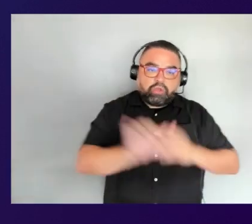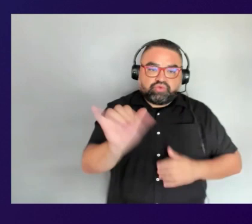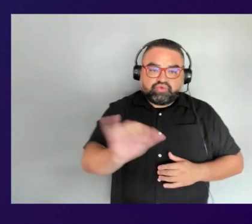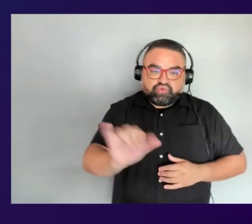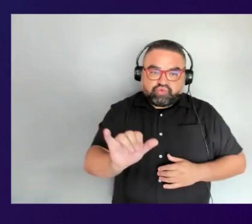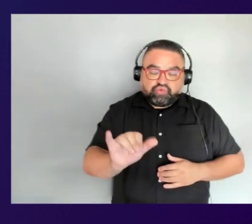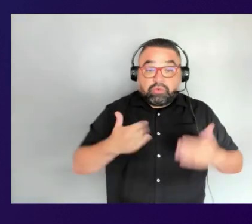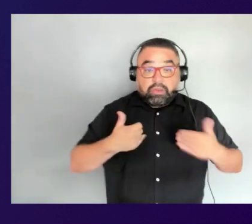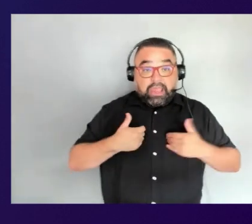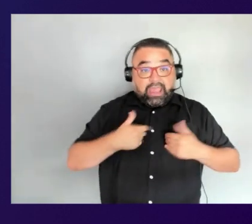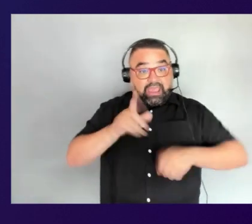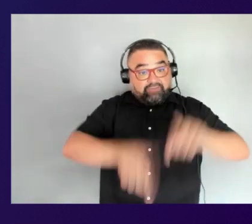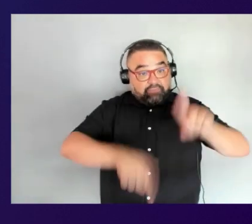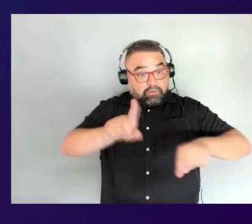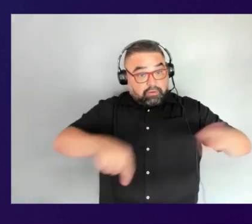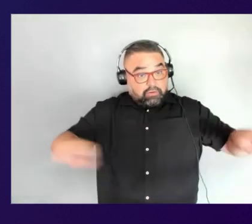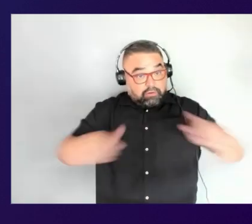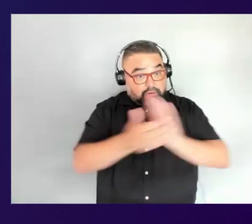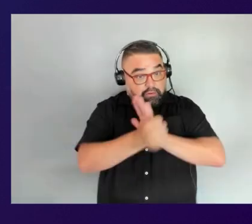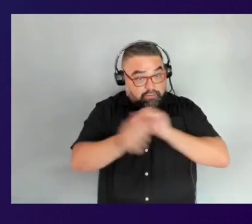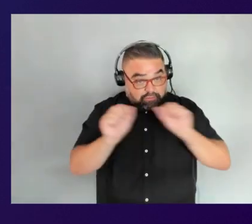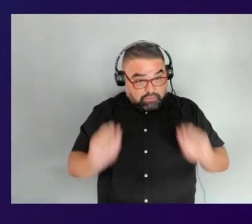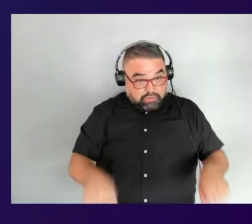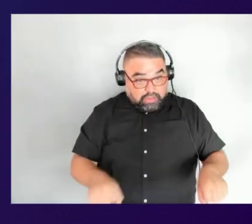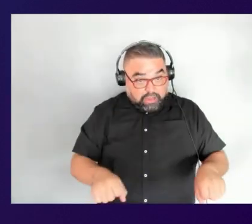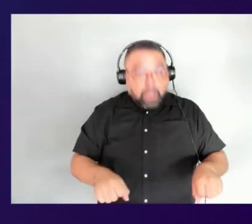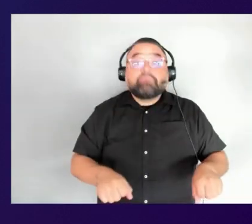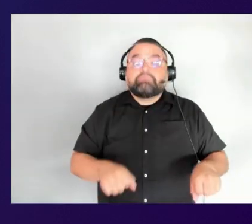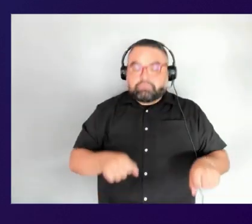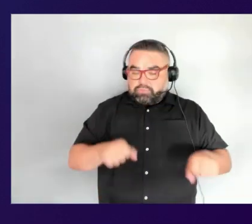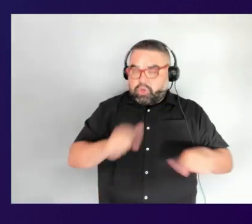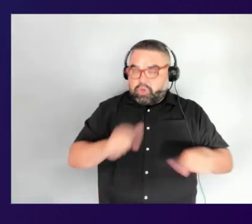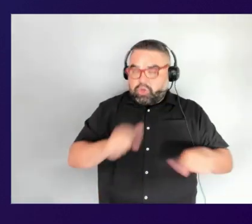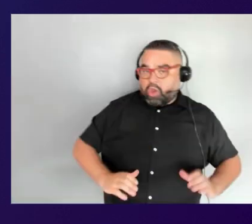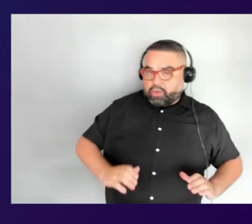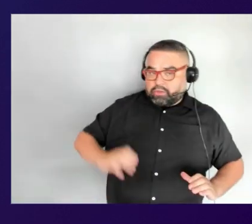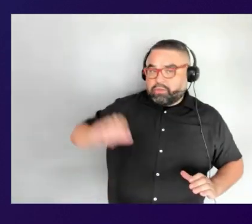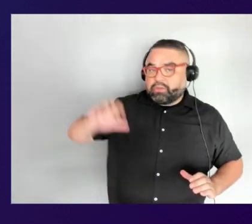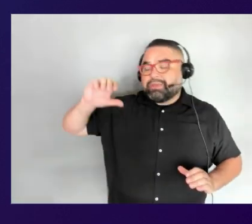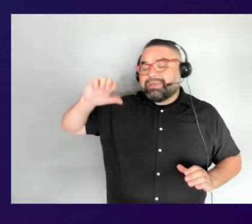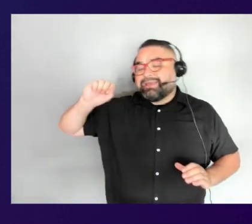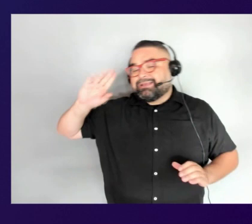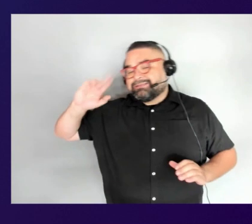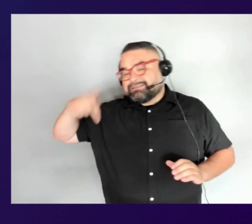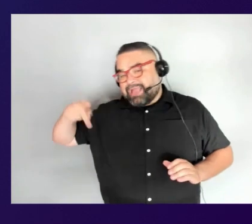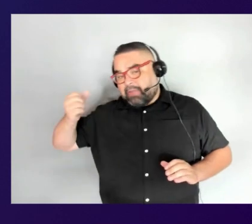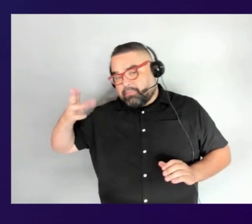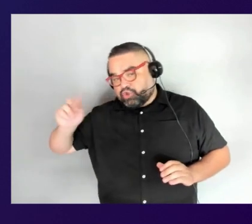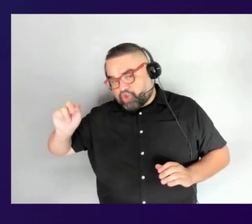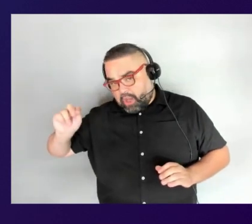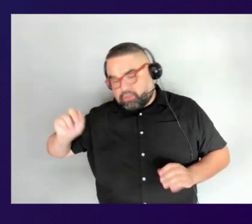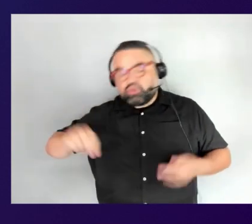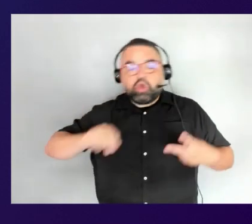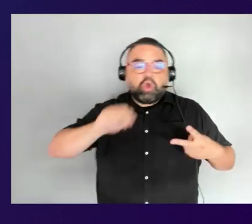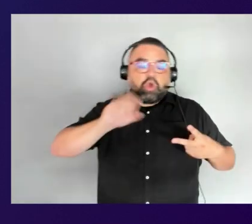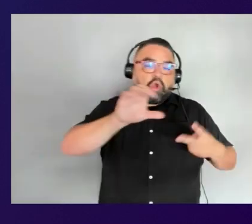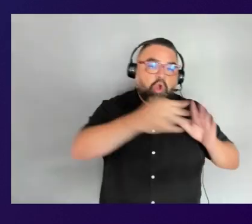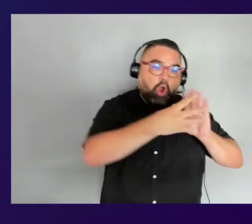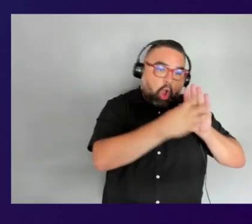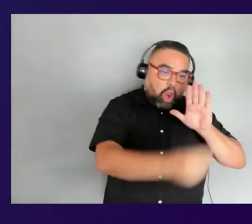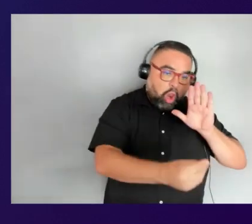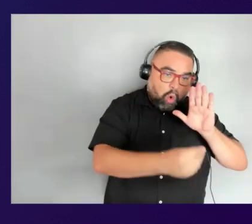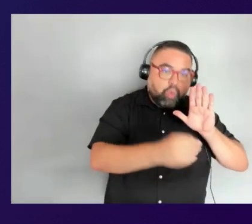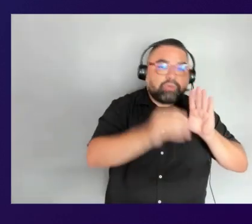different capabilities that make it easy for customers to snapshot, to clone data, ultimately to provide really high performance for